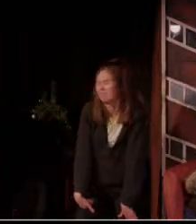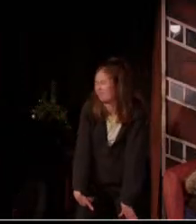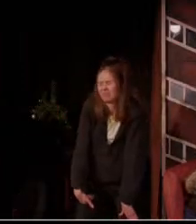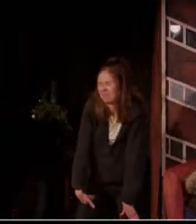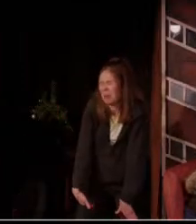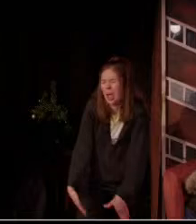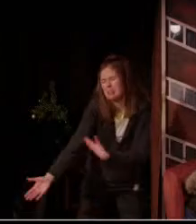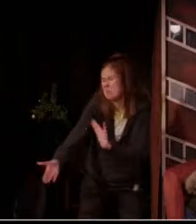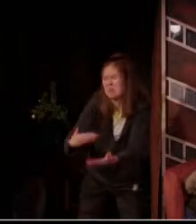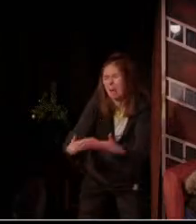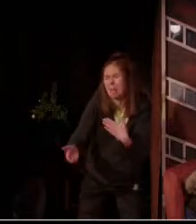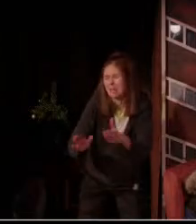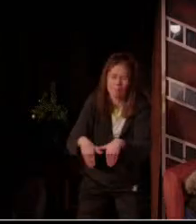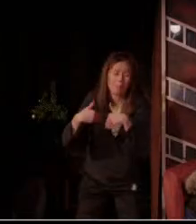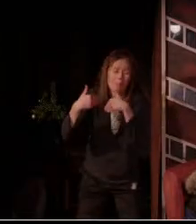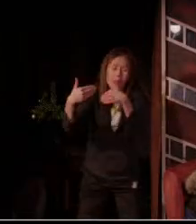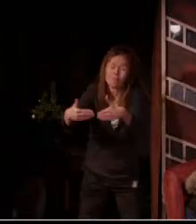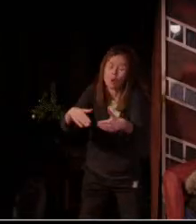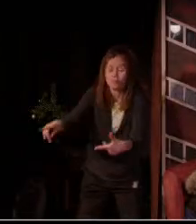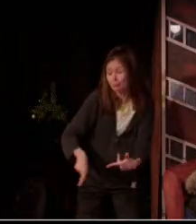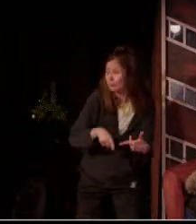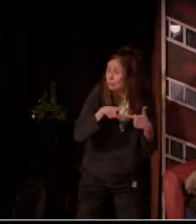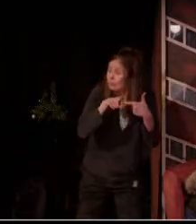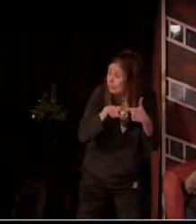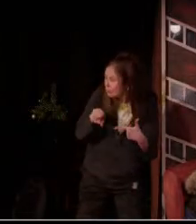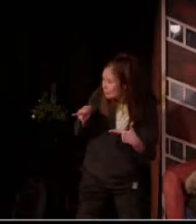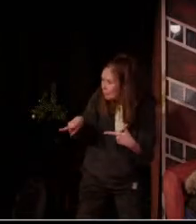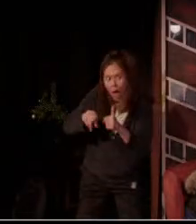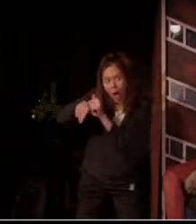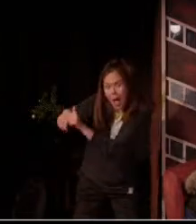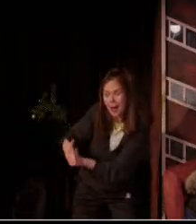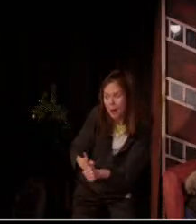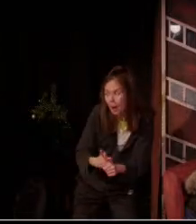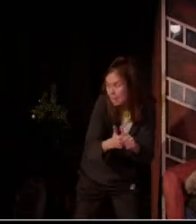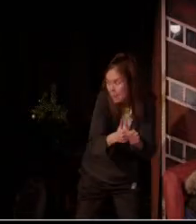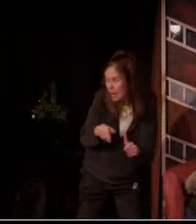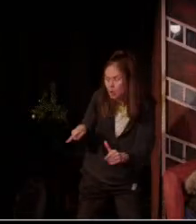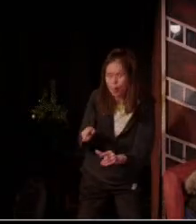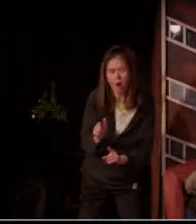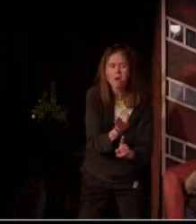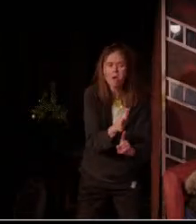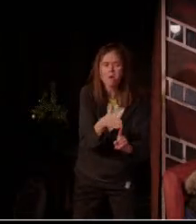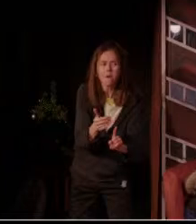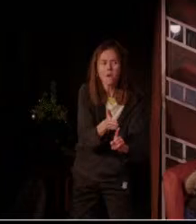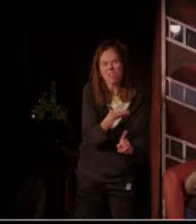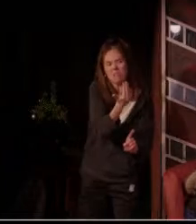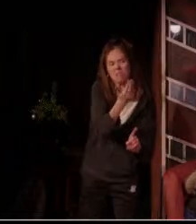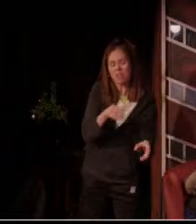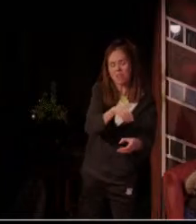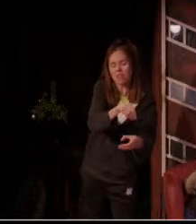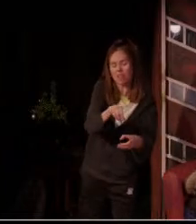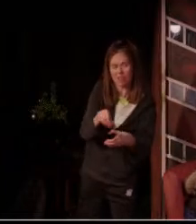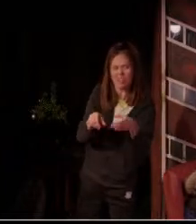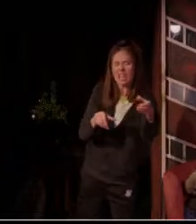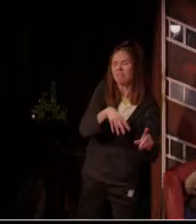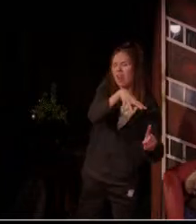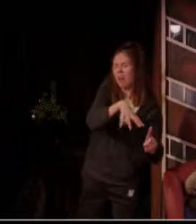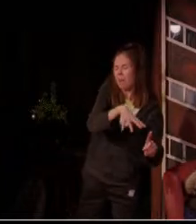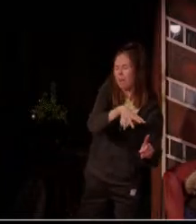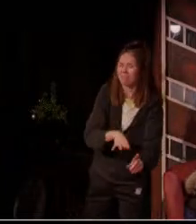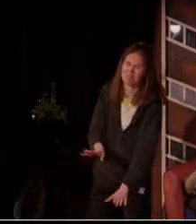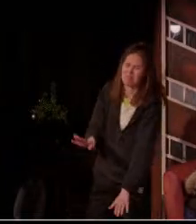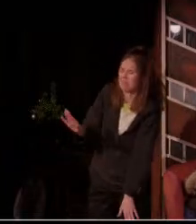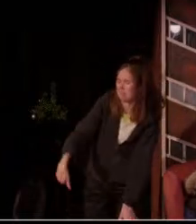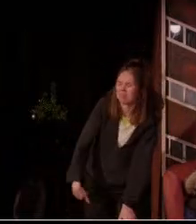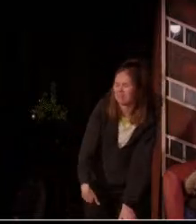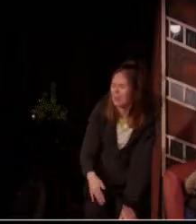much that you would have poisoned good Camillo's honour to make him kill Polixenes. Poor judgment's all we may say about